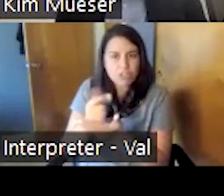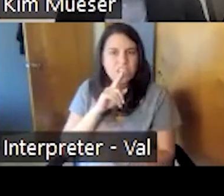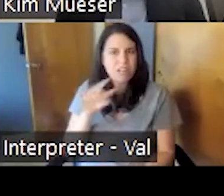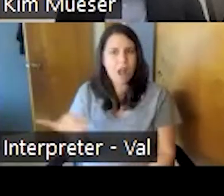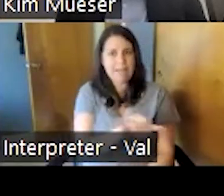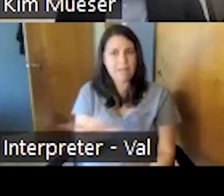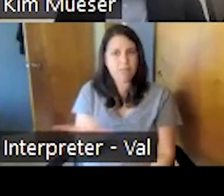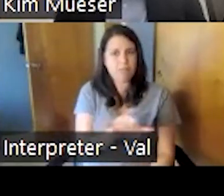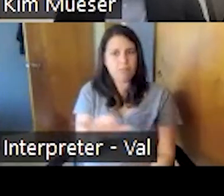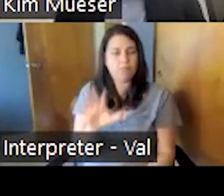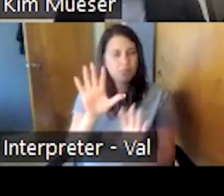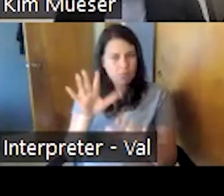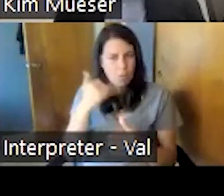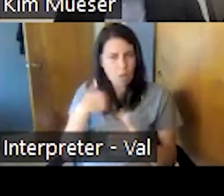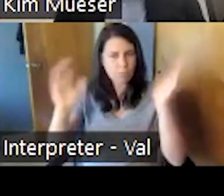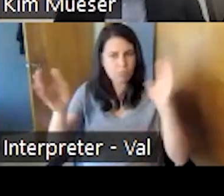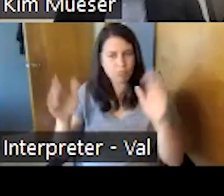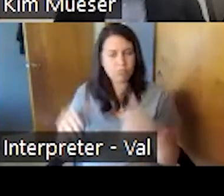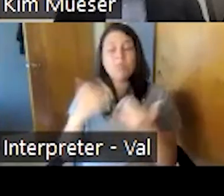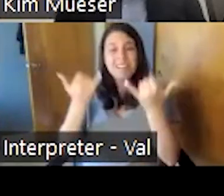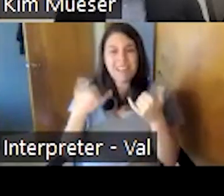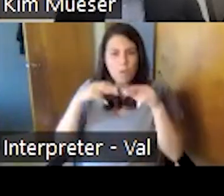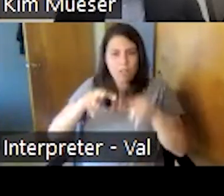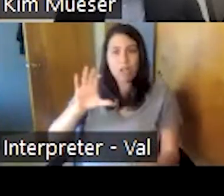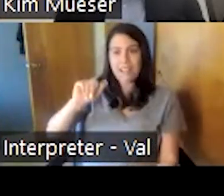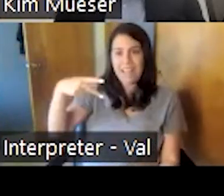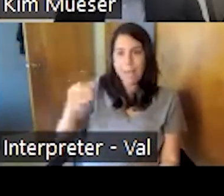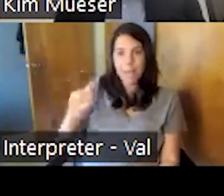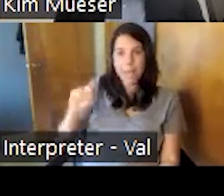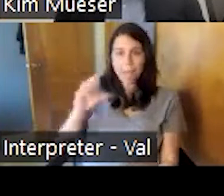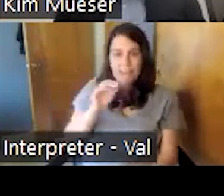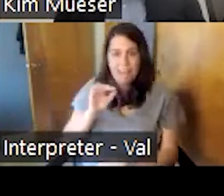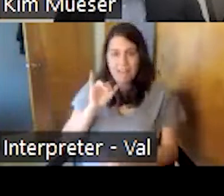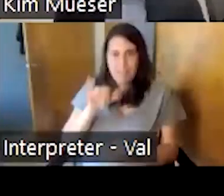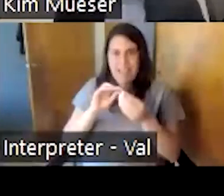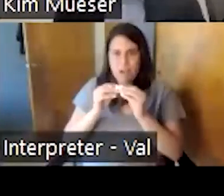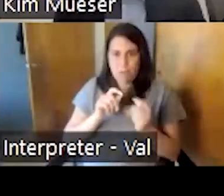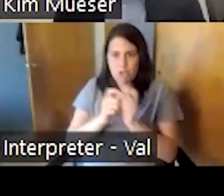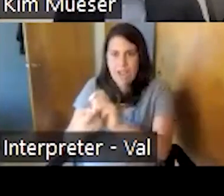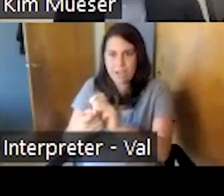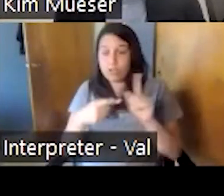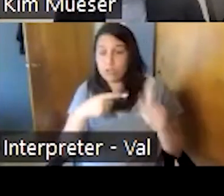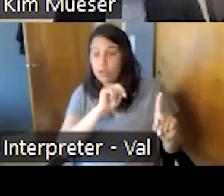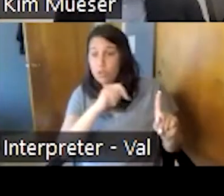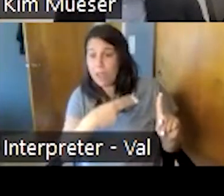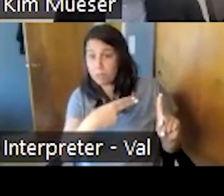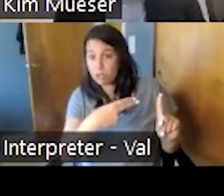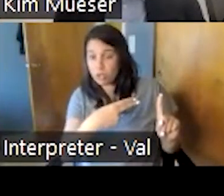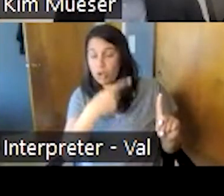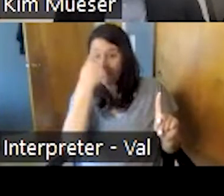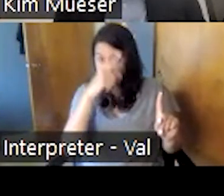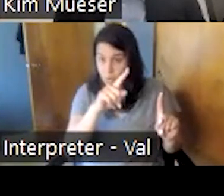that if you look at the change in the CAPS in the New Hampshire study, in the cognitive restructuring